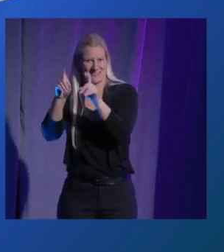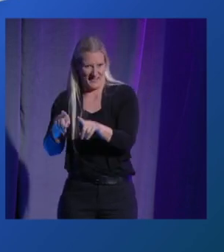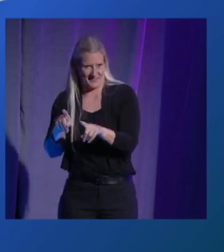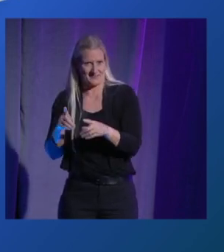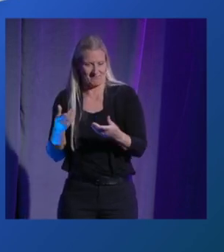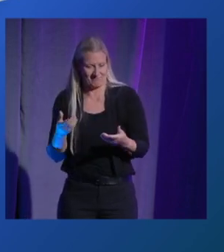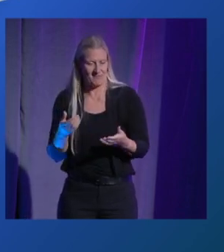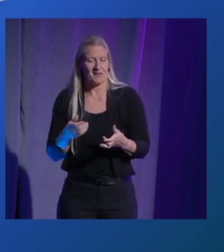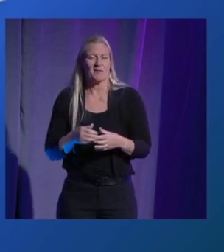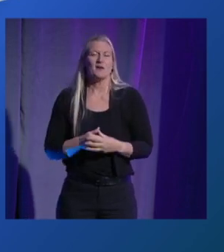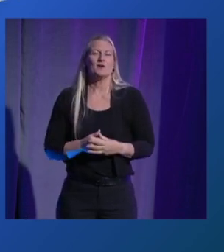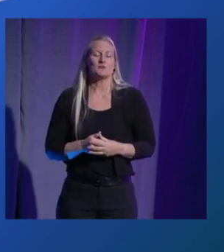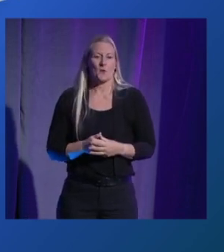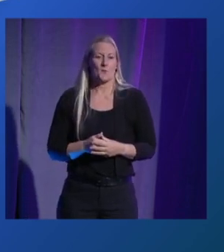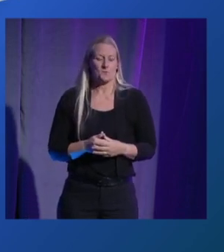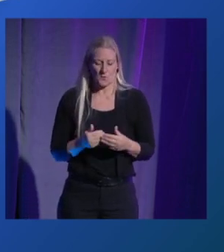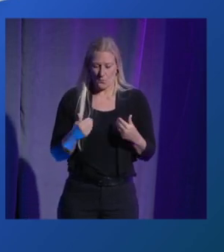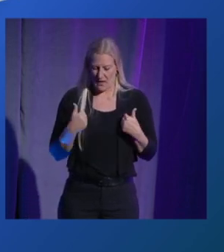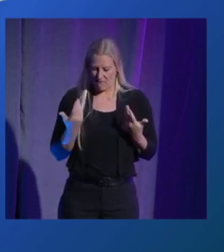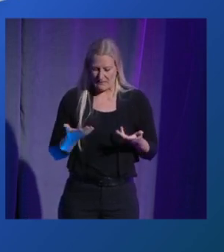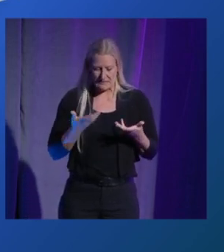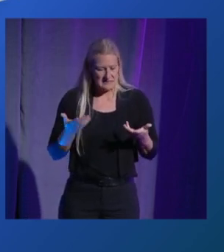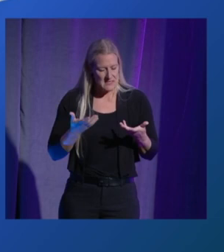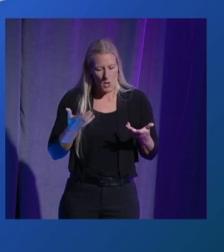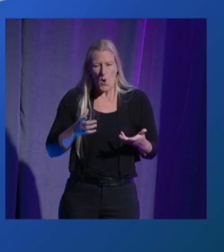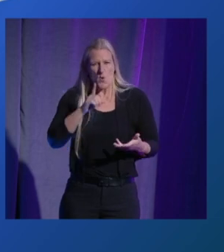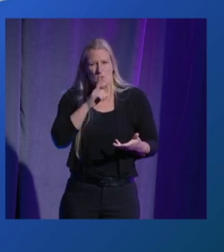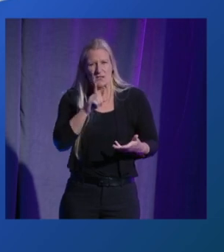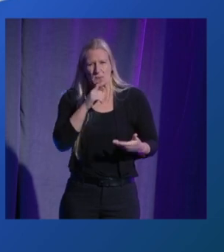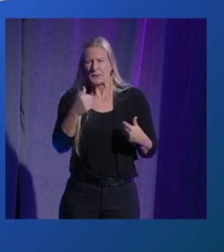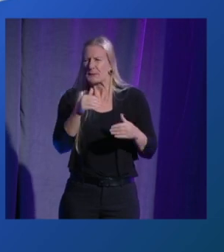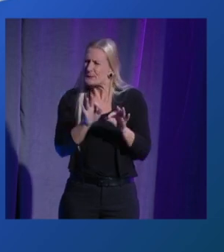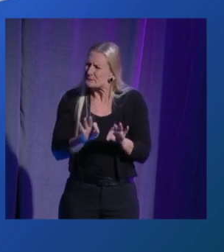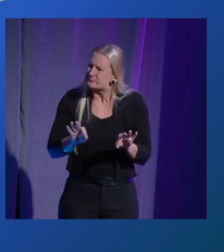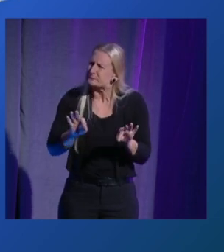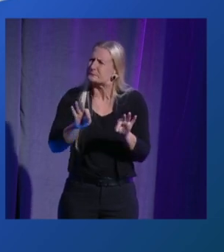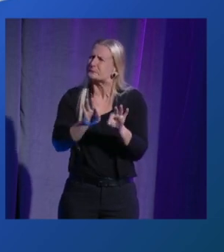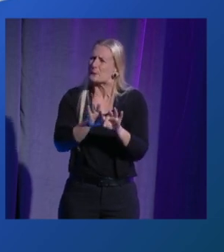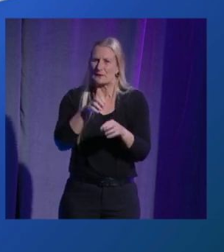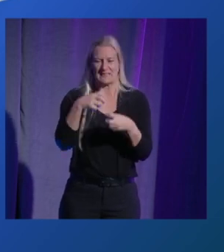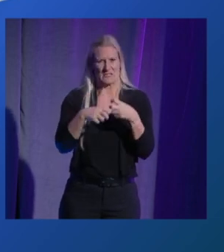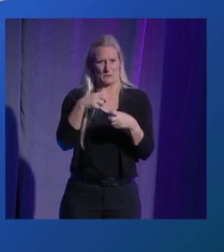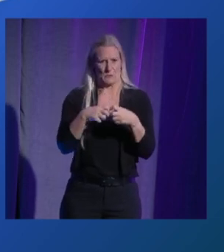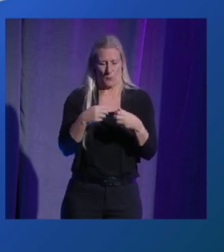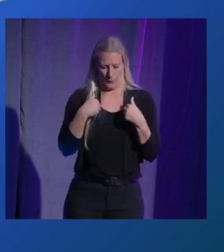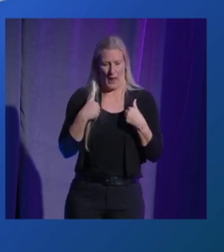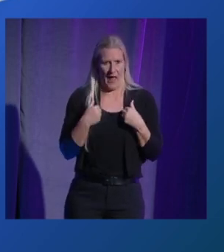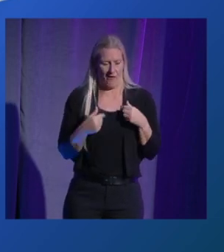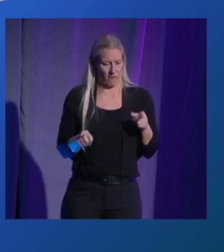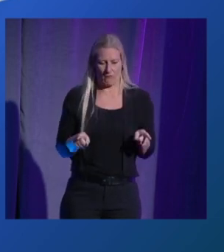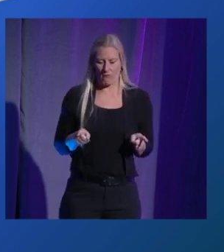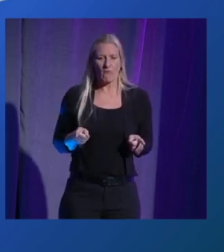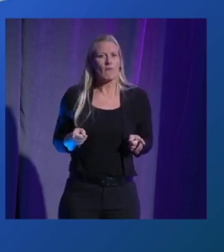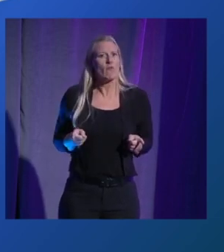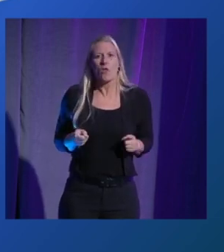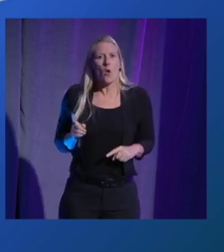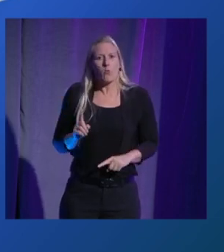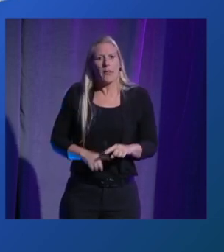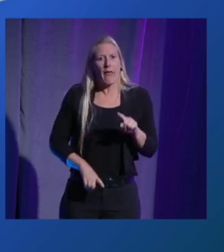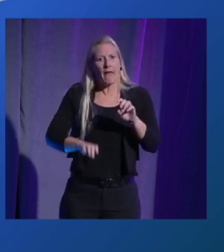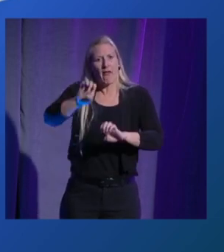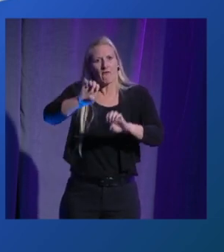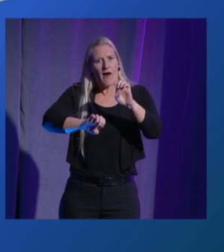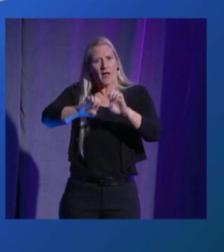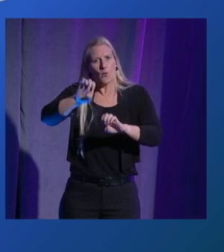and so there's this really really key issue that we have when we look at these huge models that we can't evaluate them in any sort